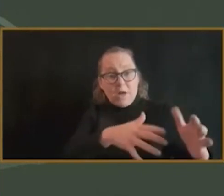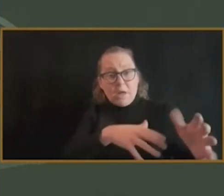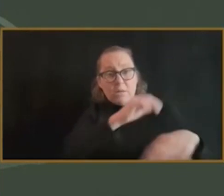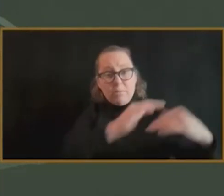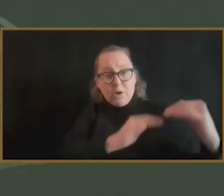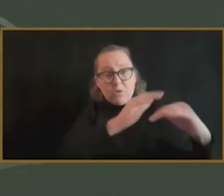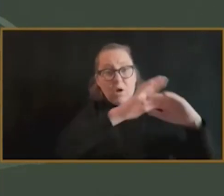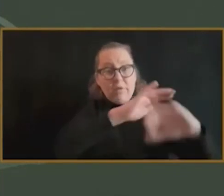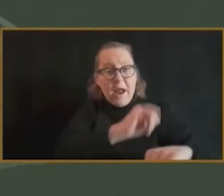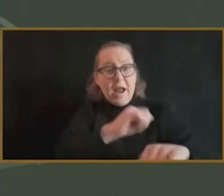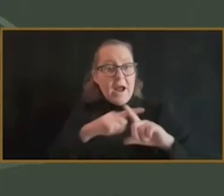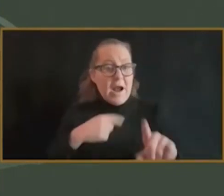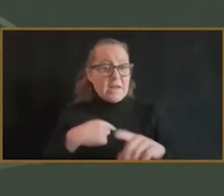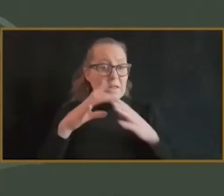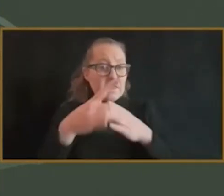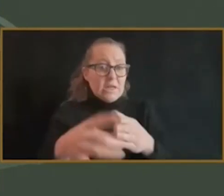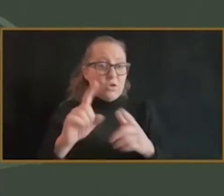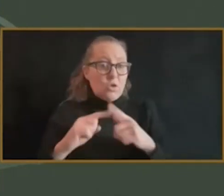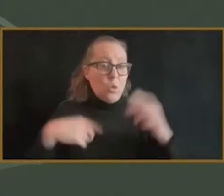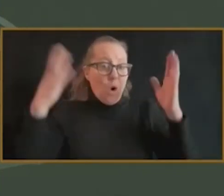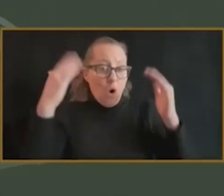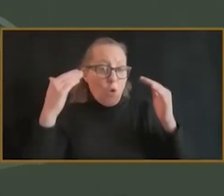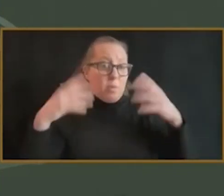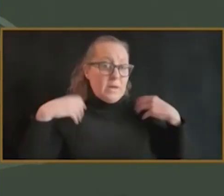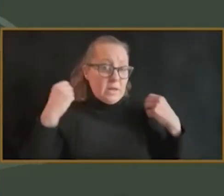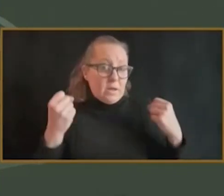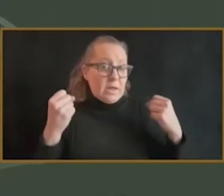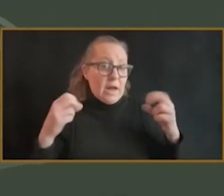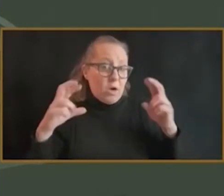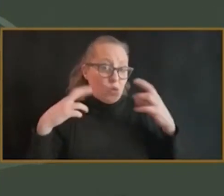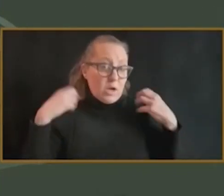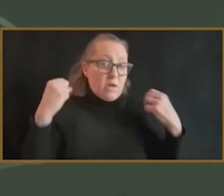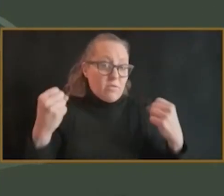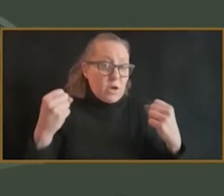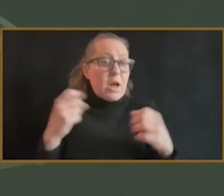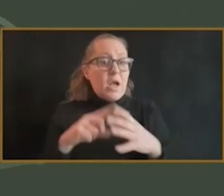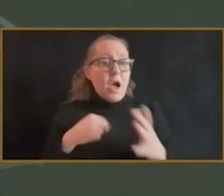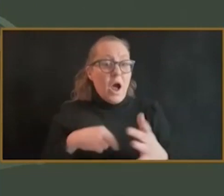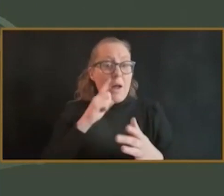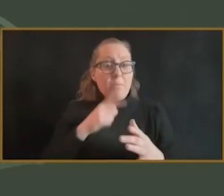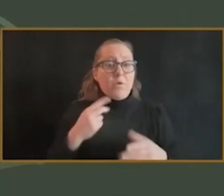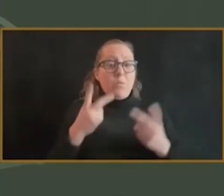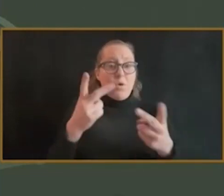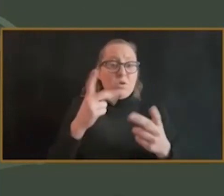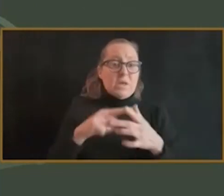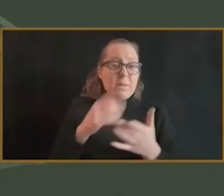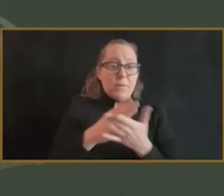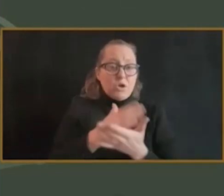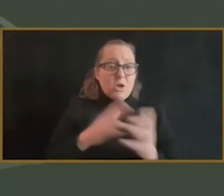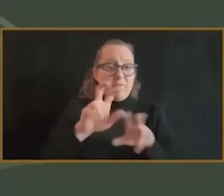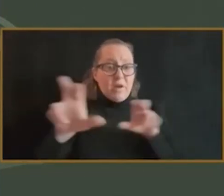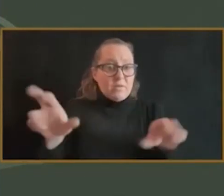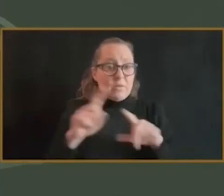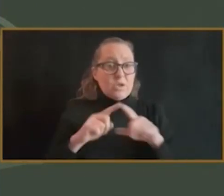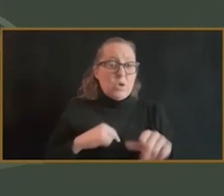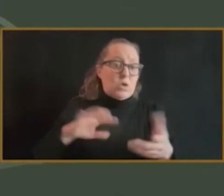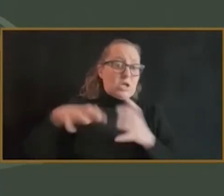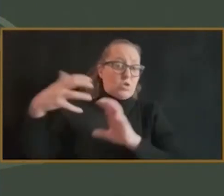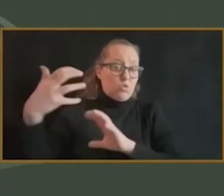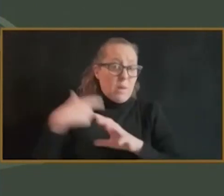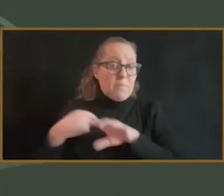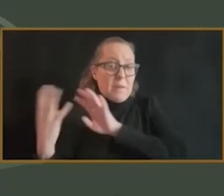recovery. That's why I'm proposing investments to disrupt the harmful and expensive pipeline of Oregonians who move from